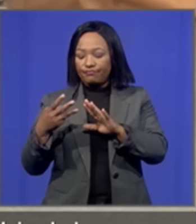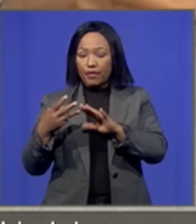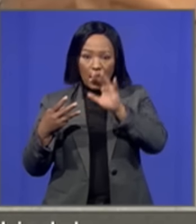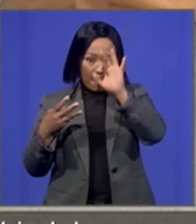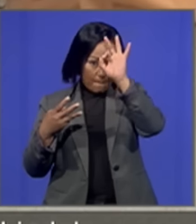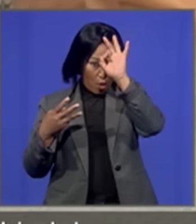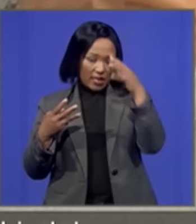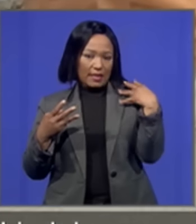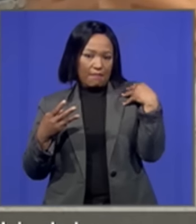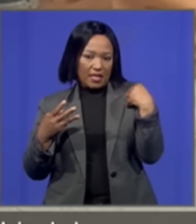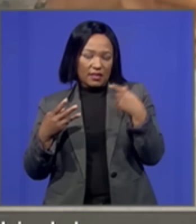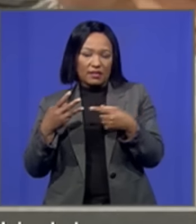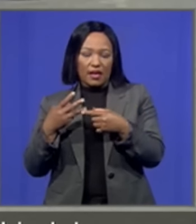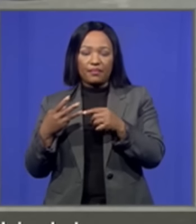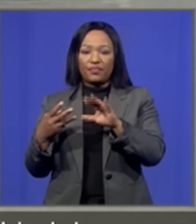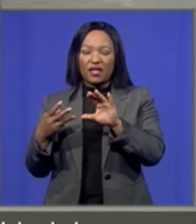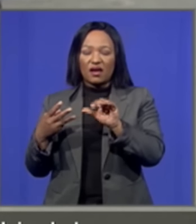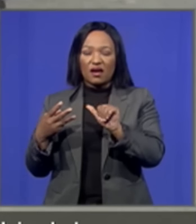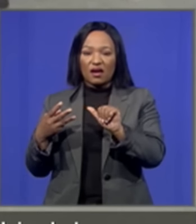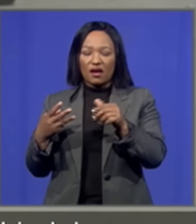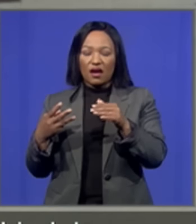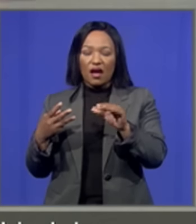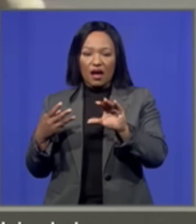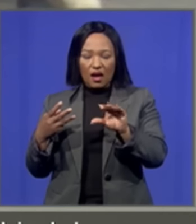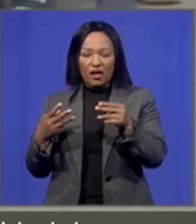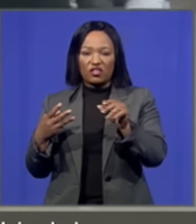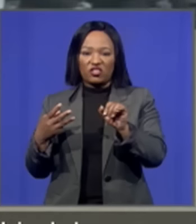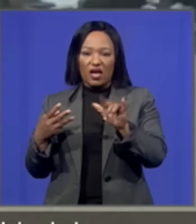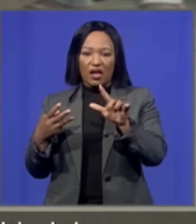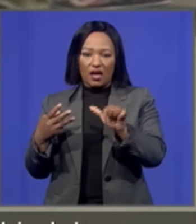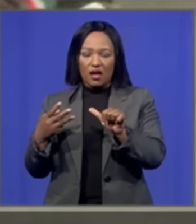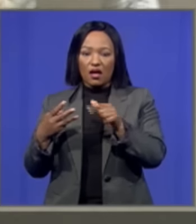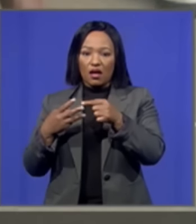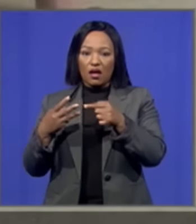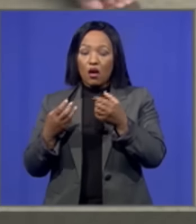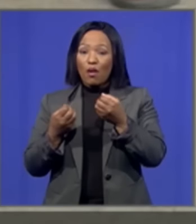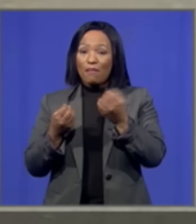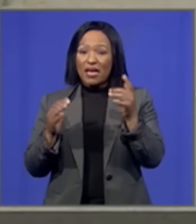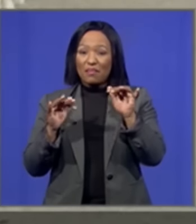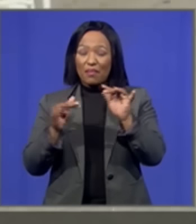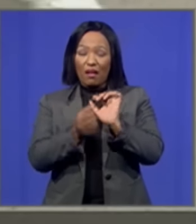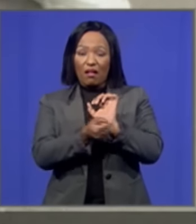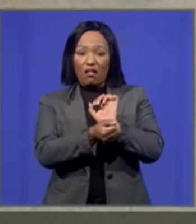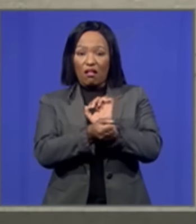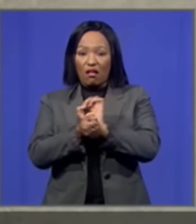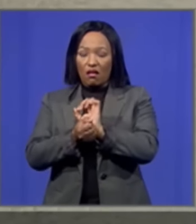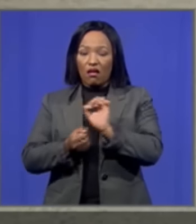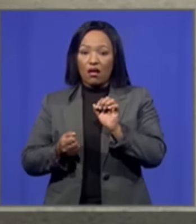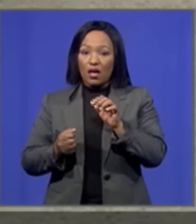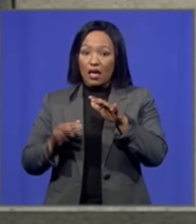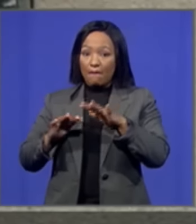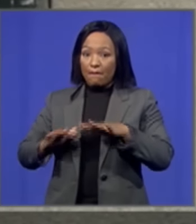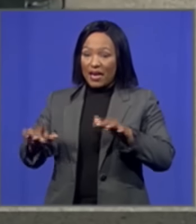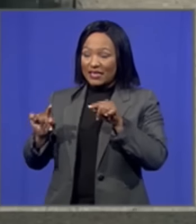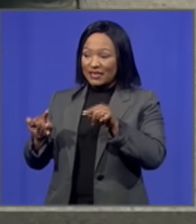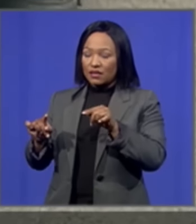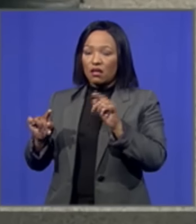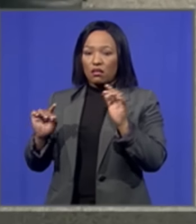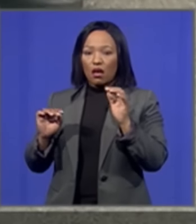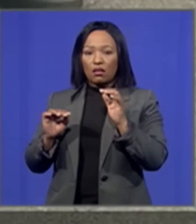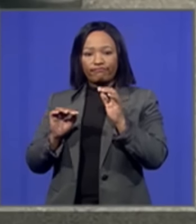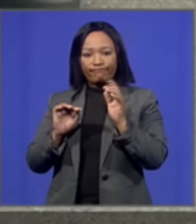Go diketekete tsa bafudugedi ba ba se mo molaong ba ba tshwerweng go ralala Afrika Borwa le ke lefelo la bone la bofelo pele ba